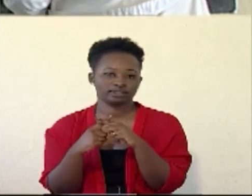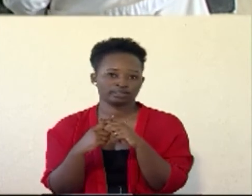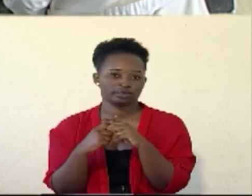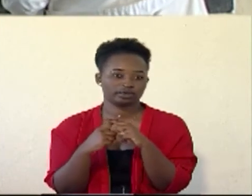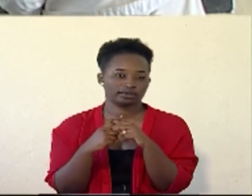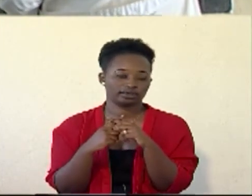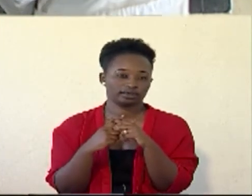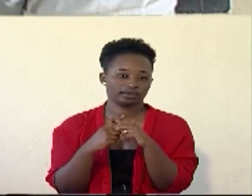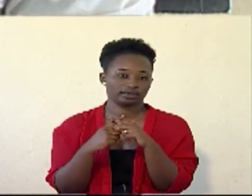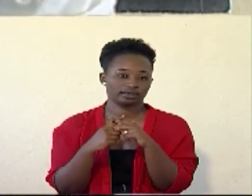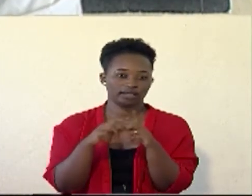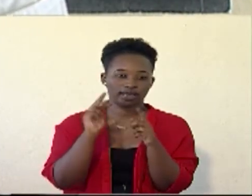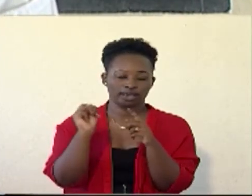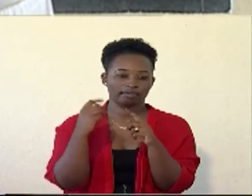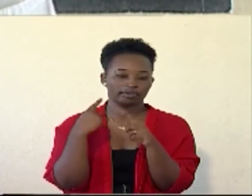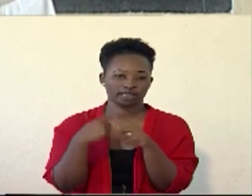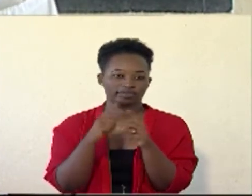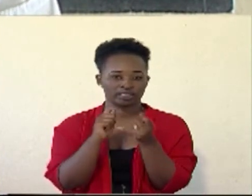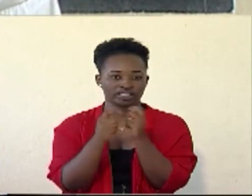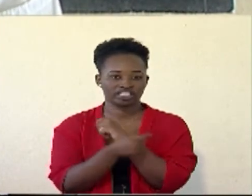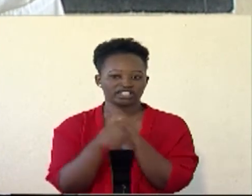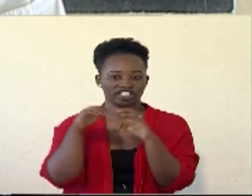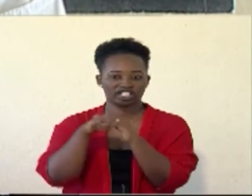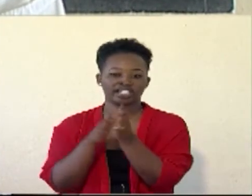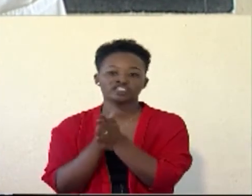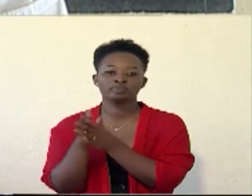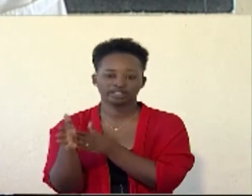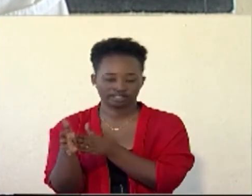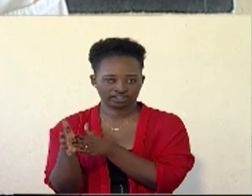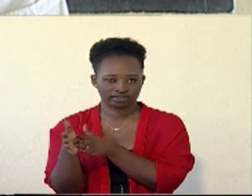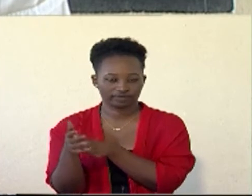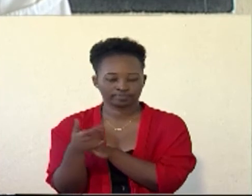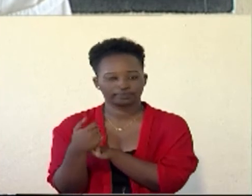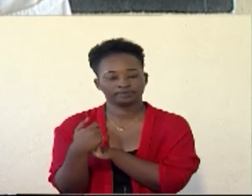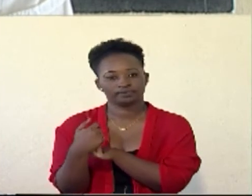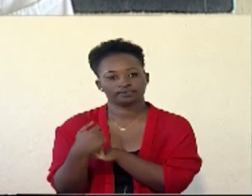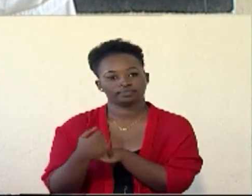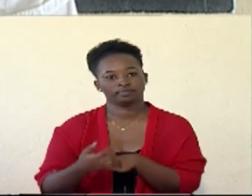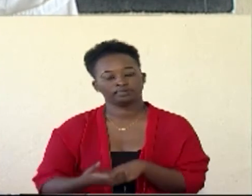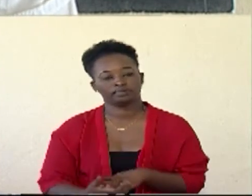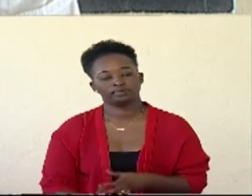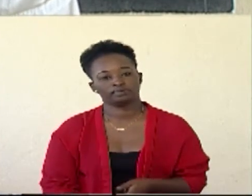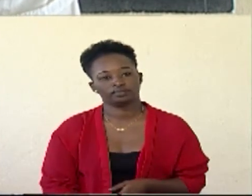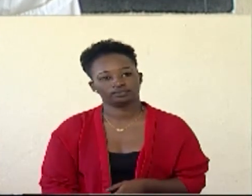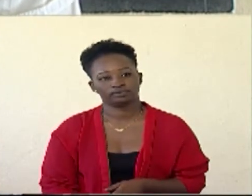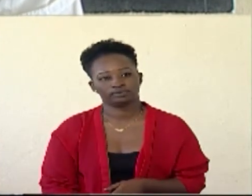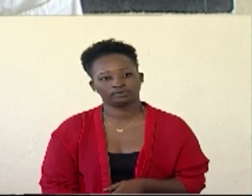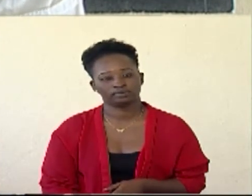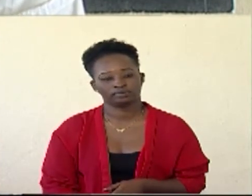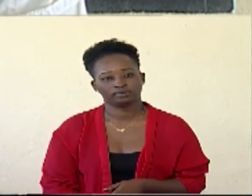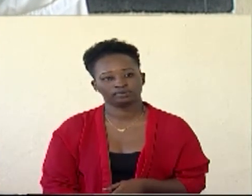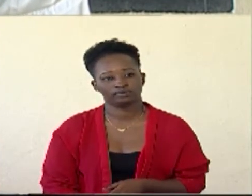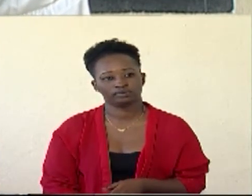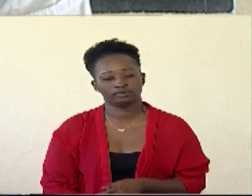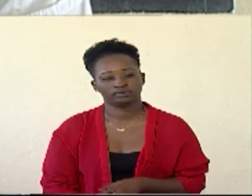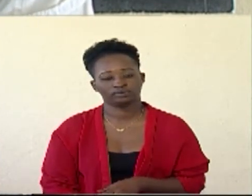multiplier, which is M times change in expenditure, times the change in expenditure,